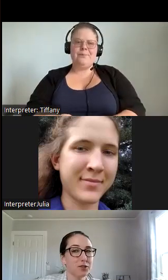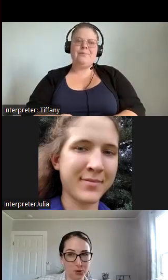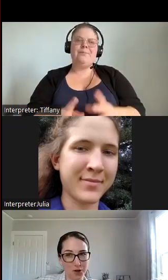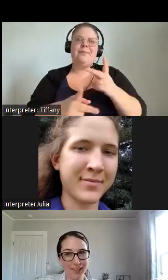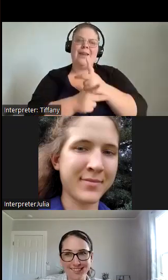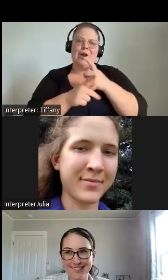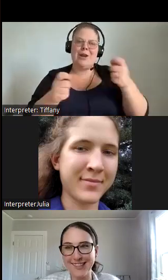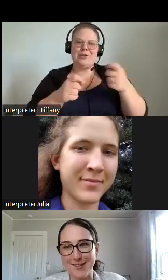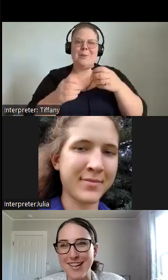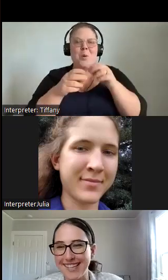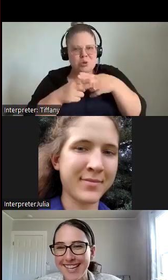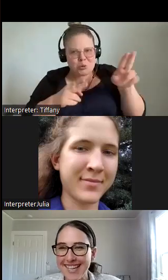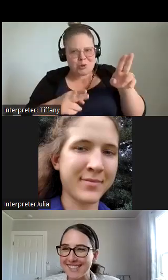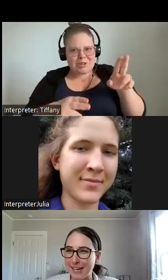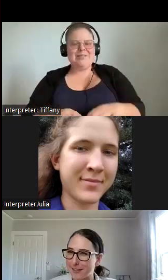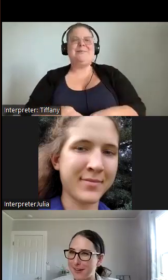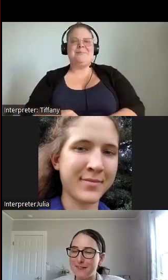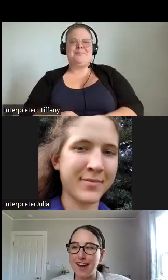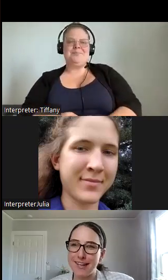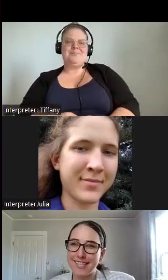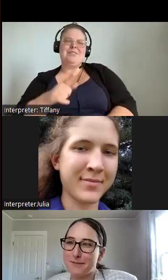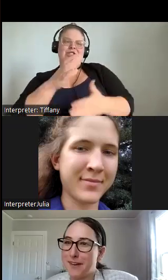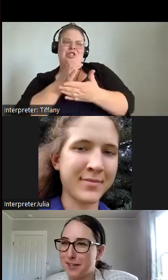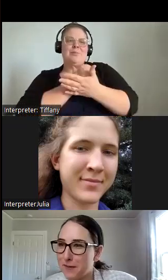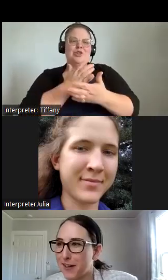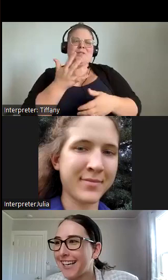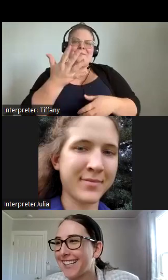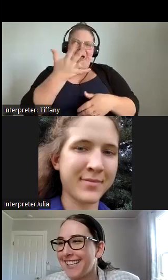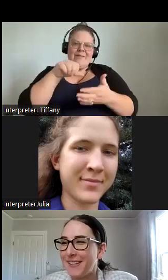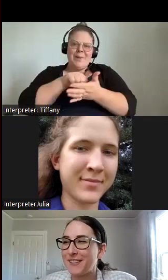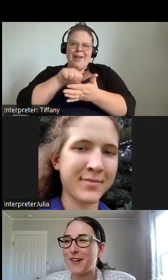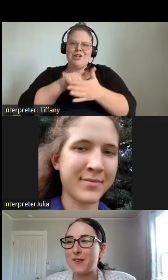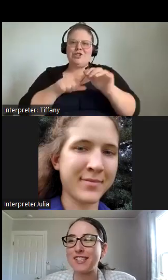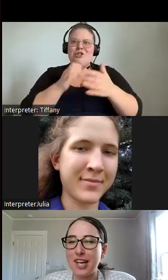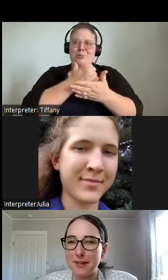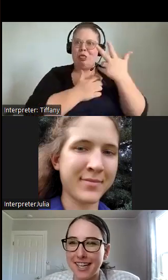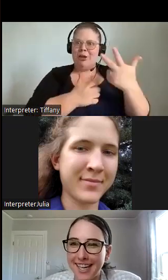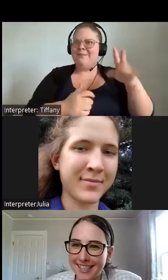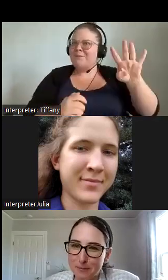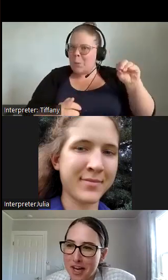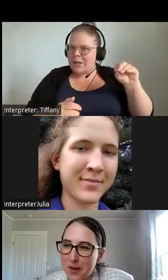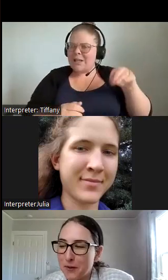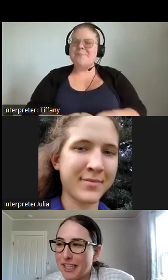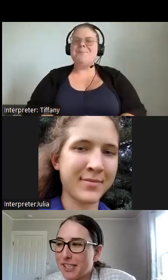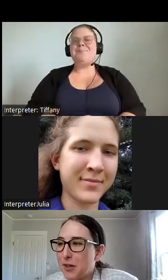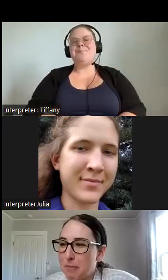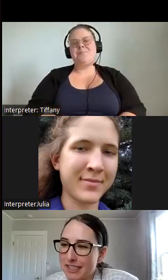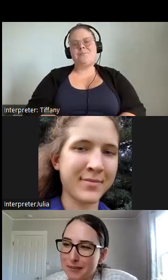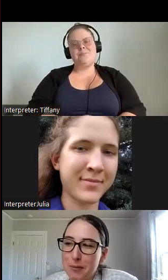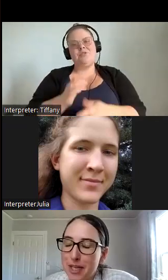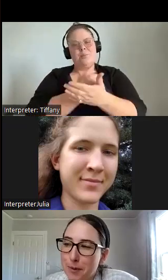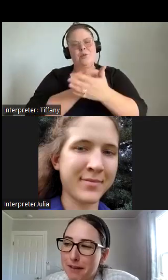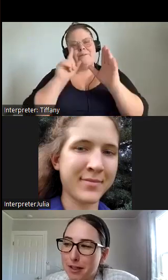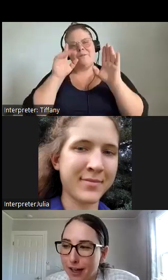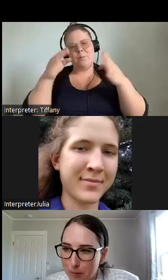also much shorter. So this chapter is about 5 pages compared to 40. So this chapter, again, is applying only to